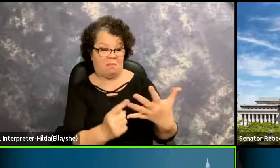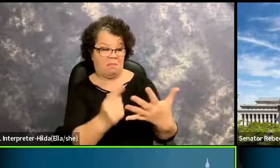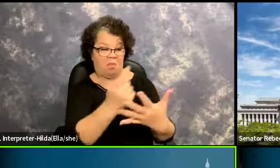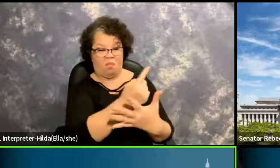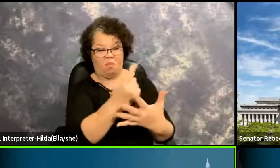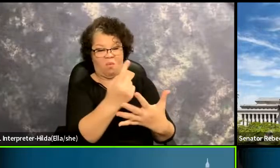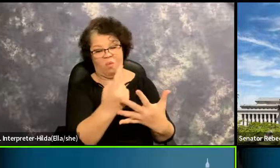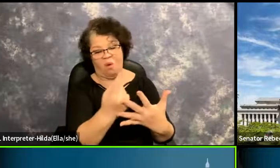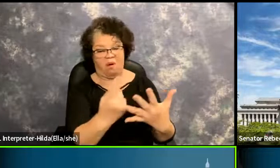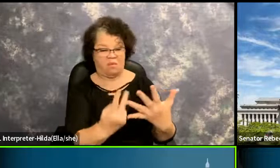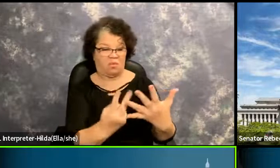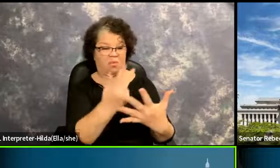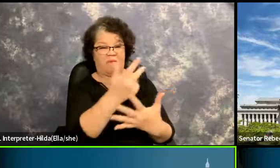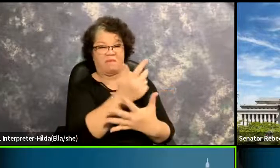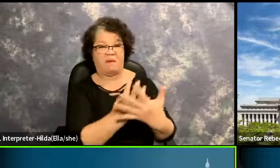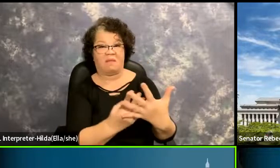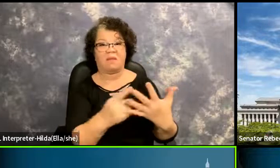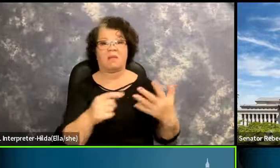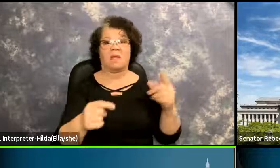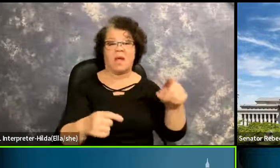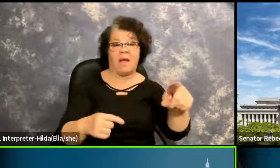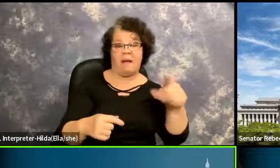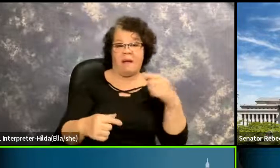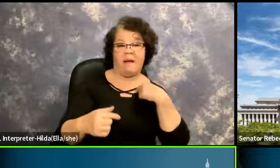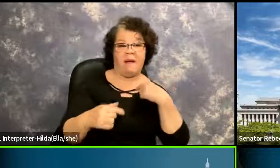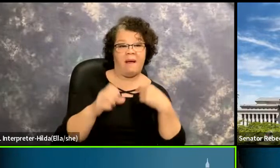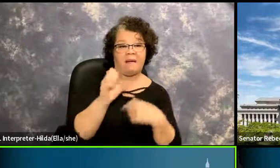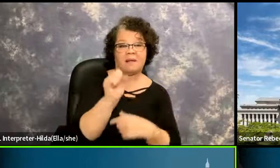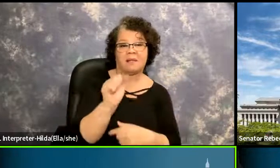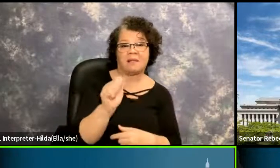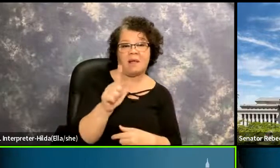three of the five, and I only chose one,